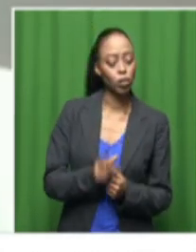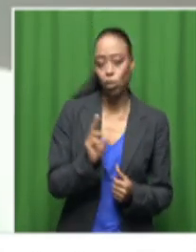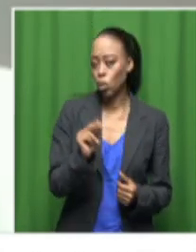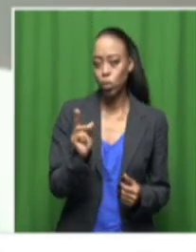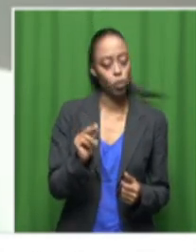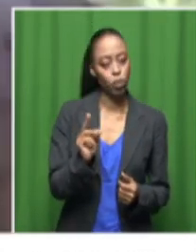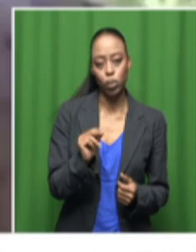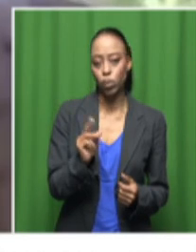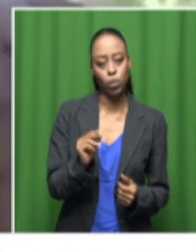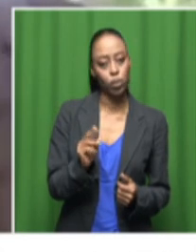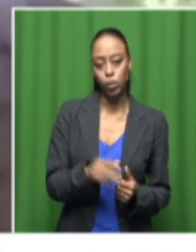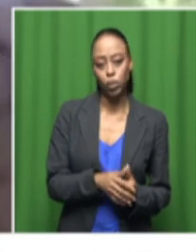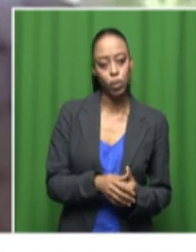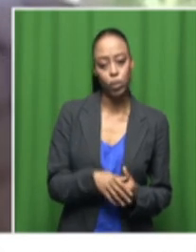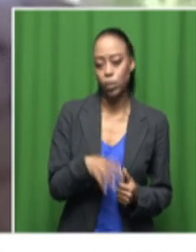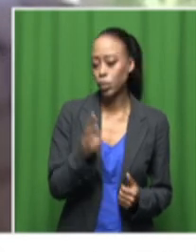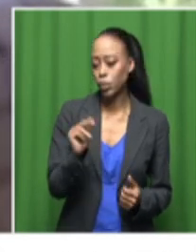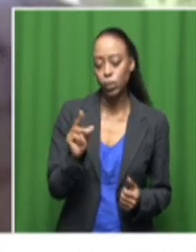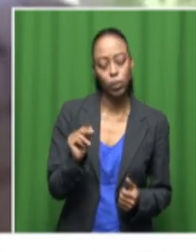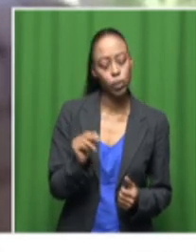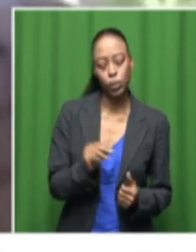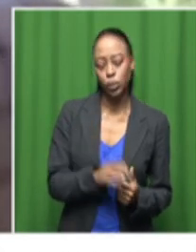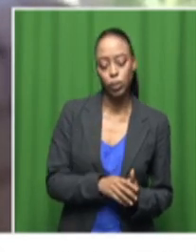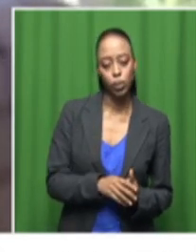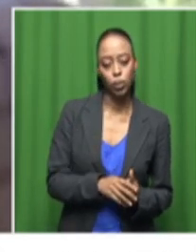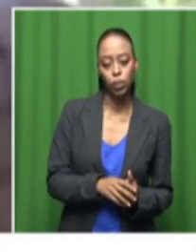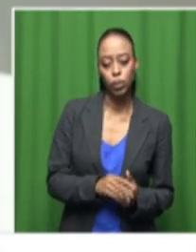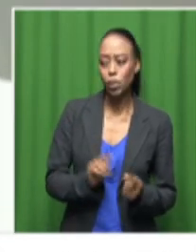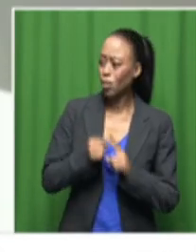No. Conclude your point of order, Advocate Mpofu.